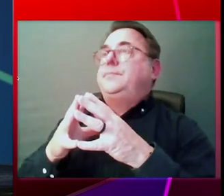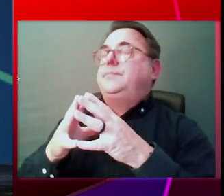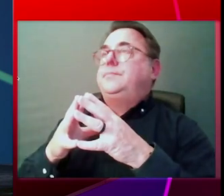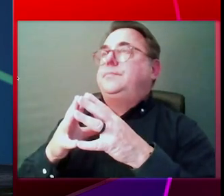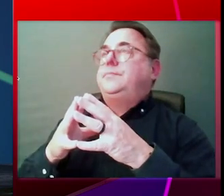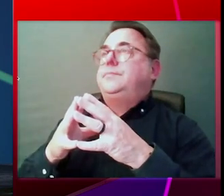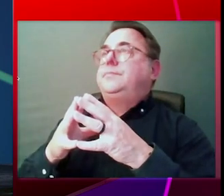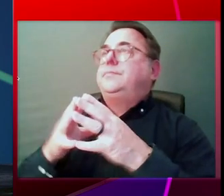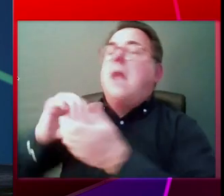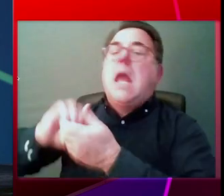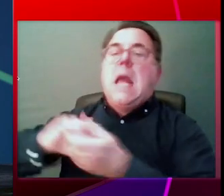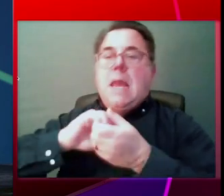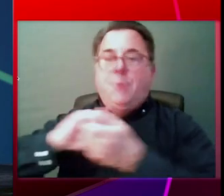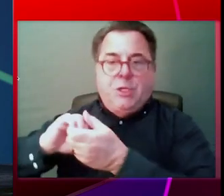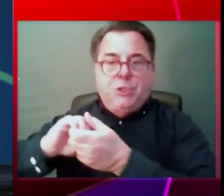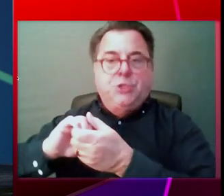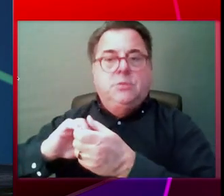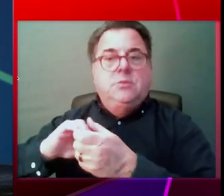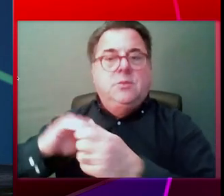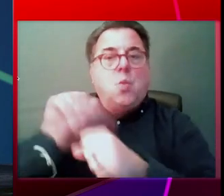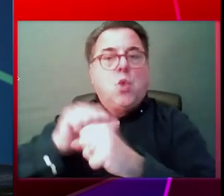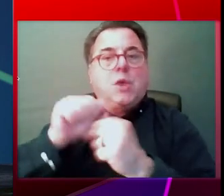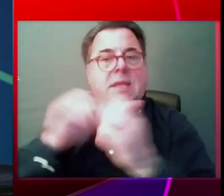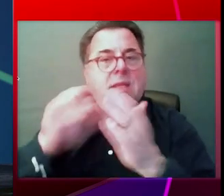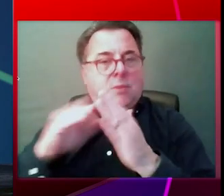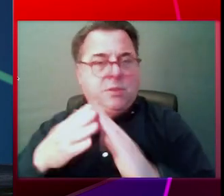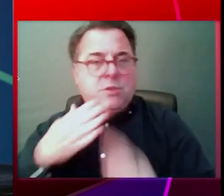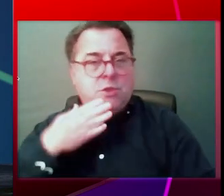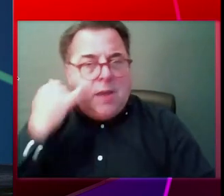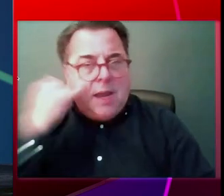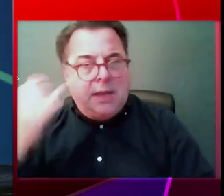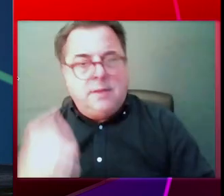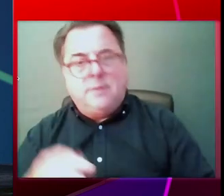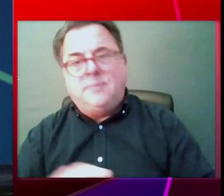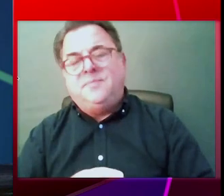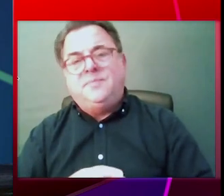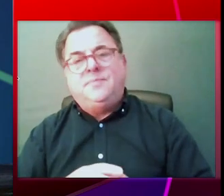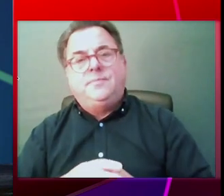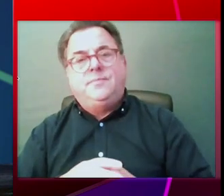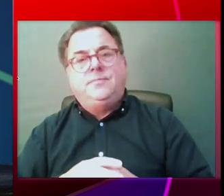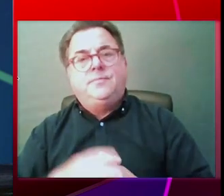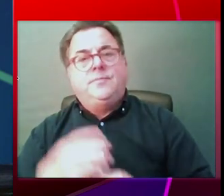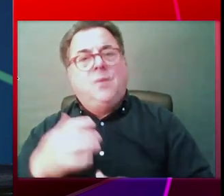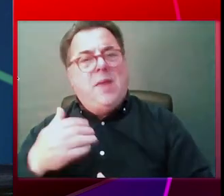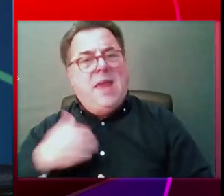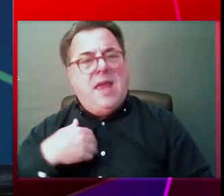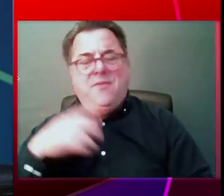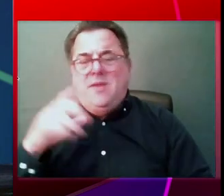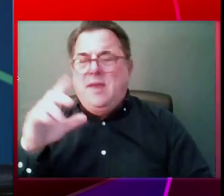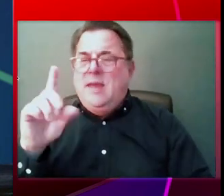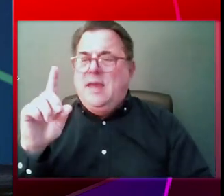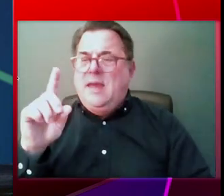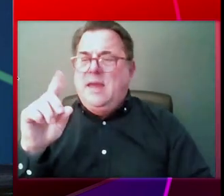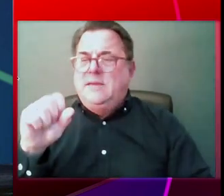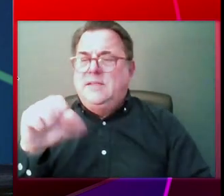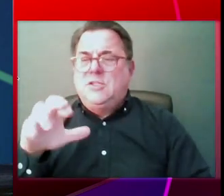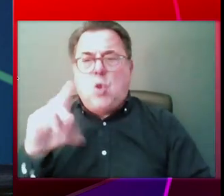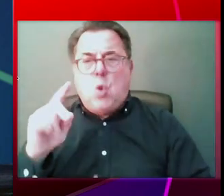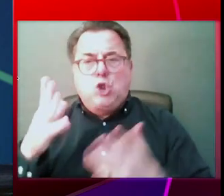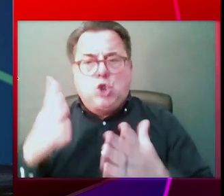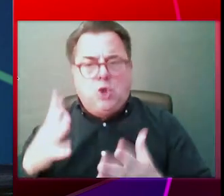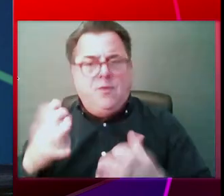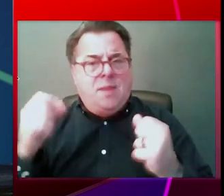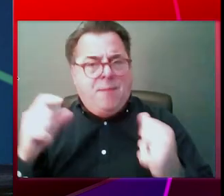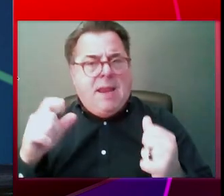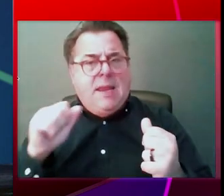collaborating in the community, of course, is like a great idea. We have a Discord server that a lot of builders are on right now, talking